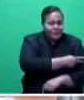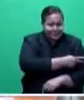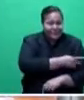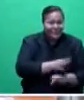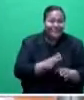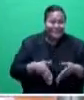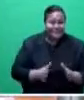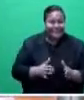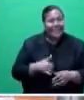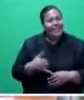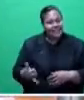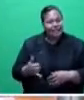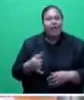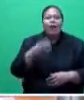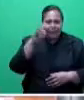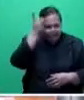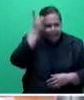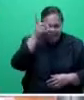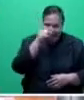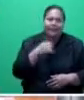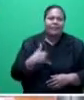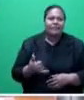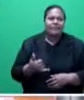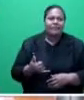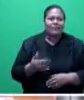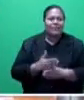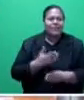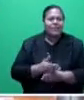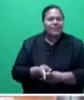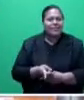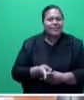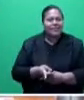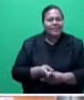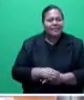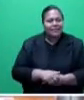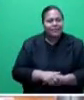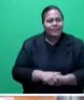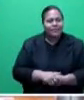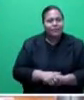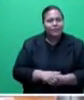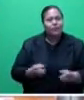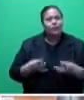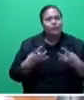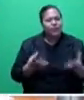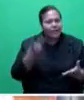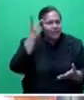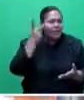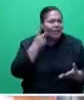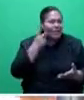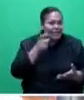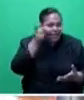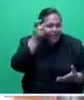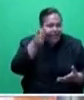that fathers actually play a key role in providing parental care, in particular